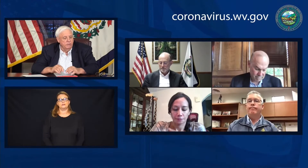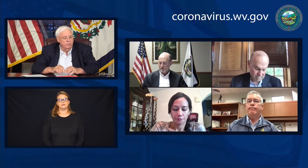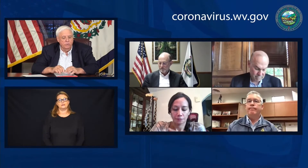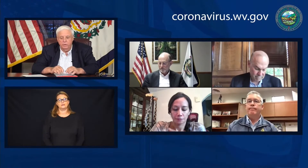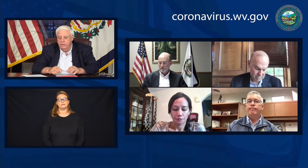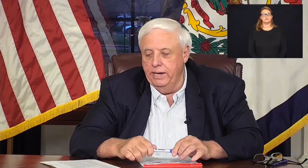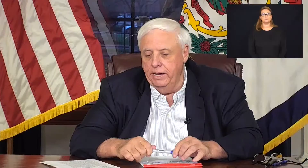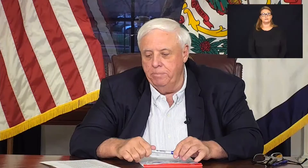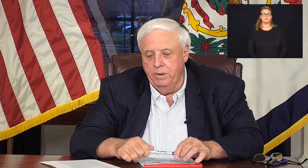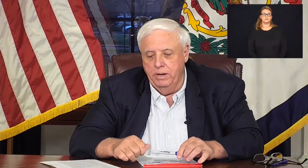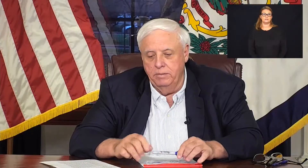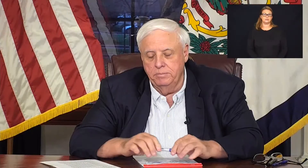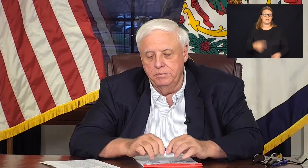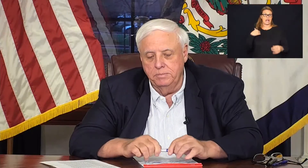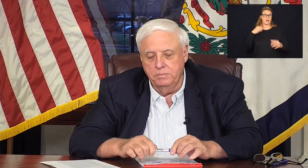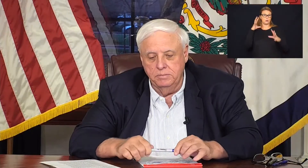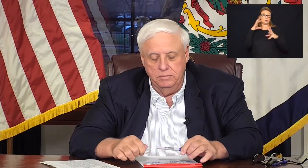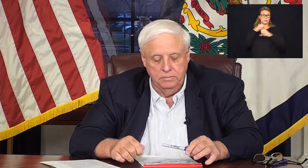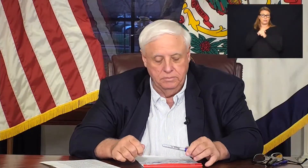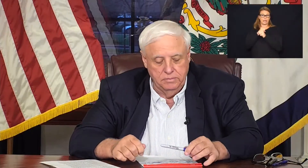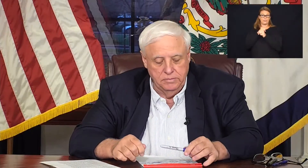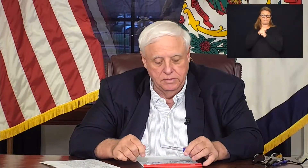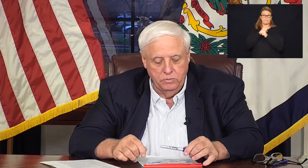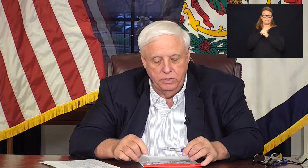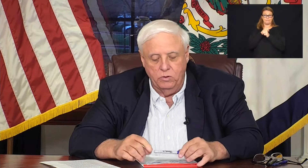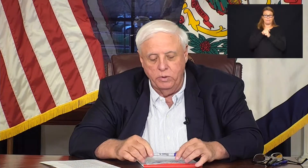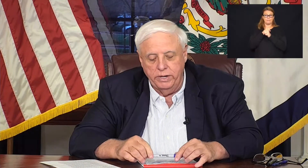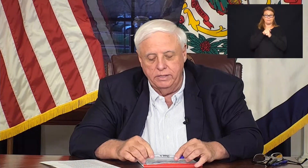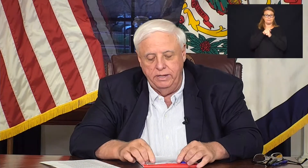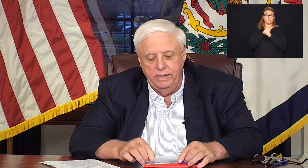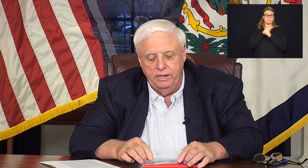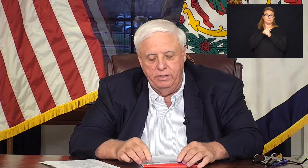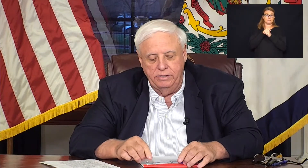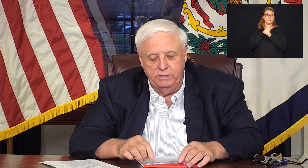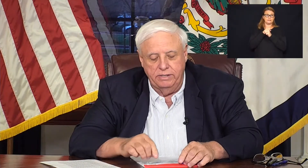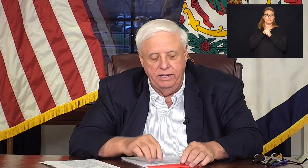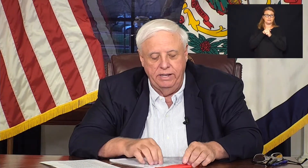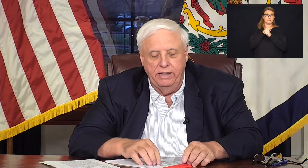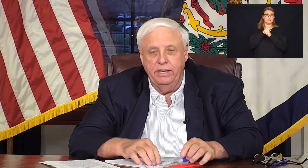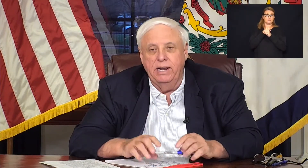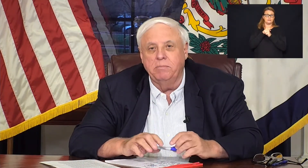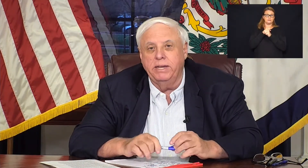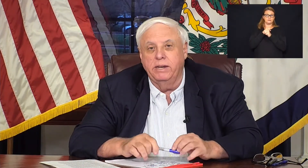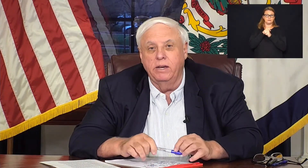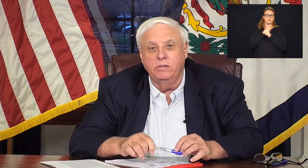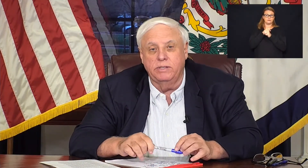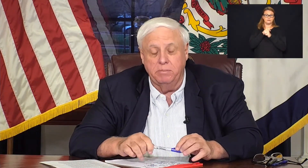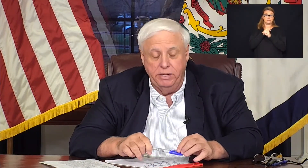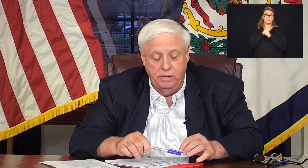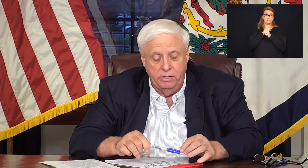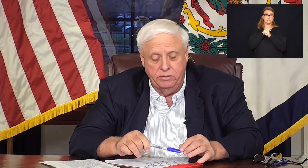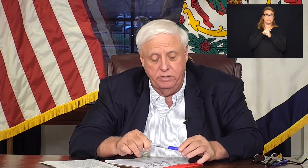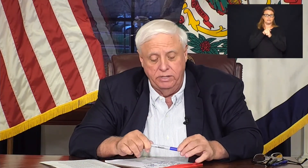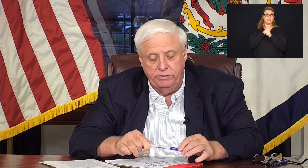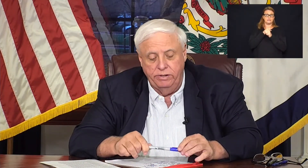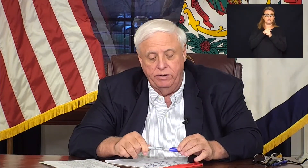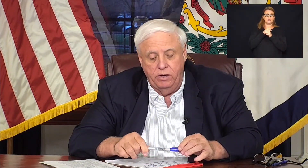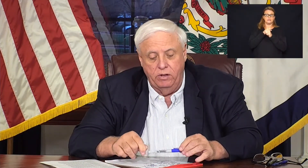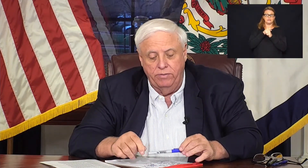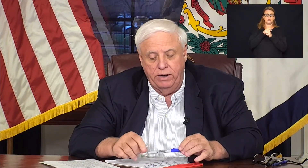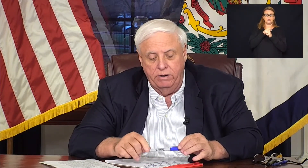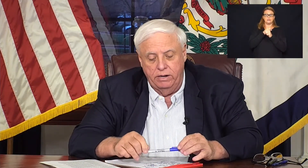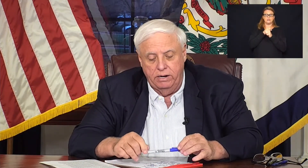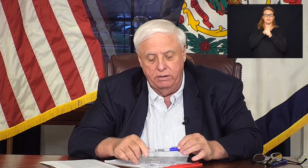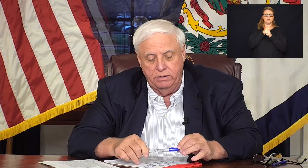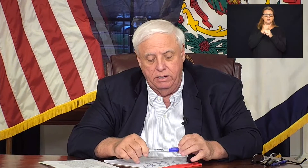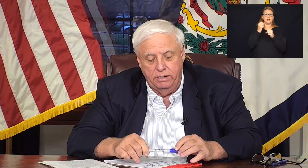Okay, just to recap real quickly, you know, and again, I make notes and listen to all